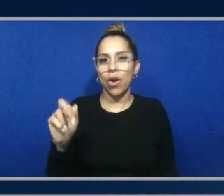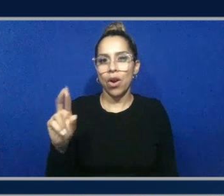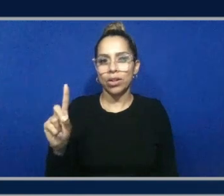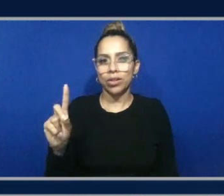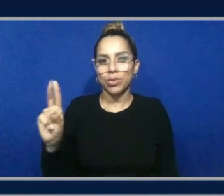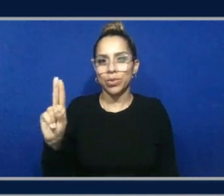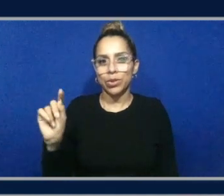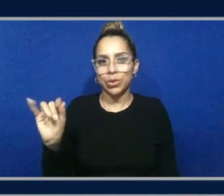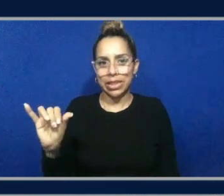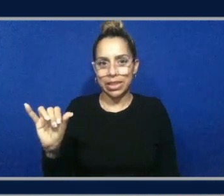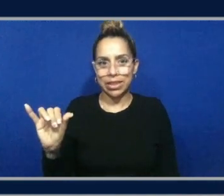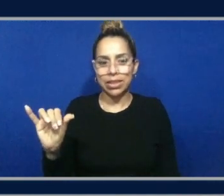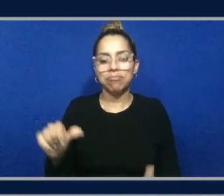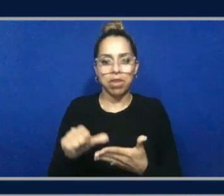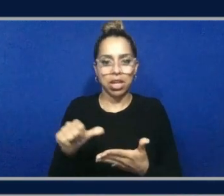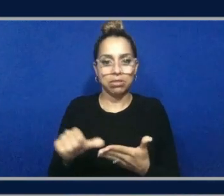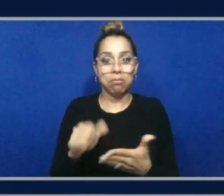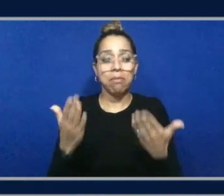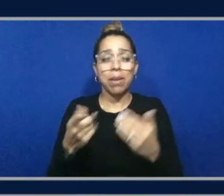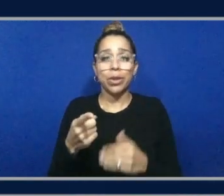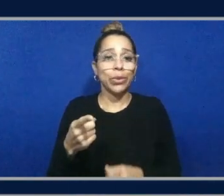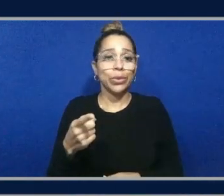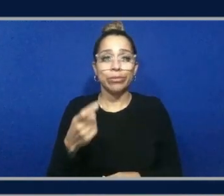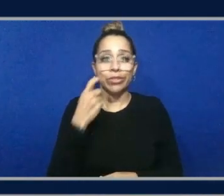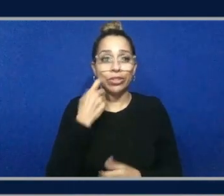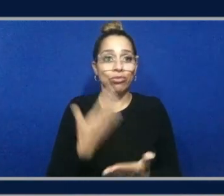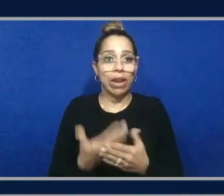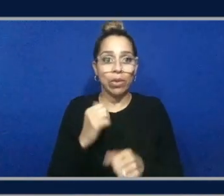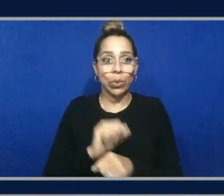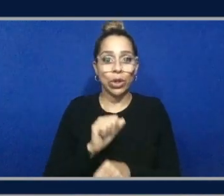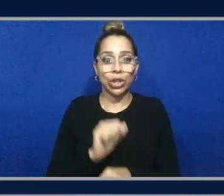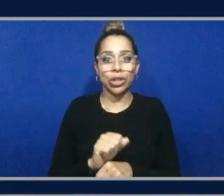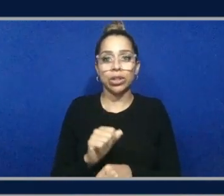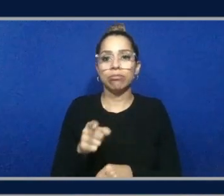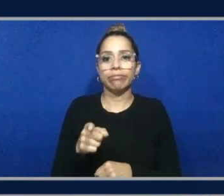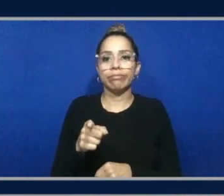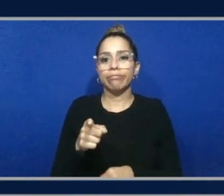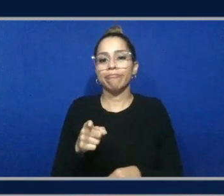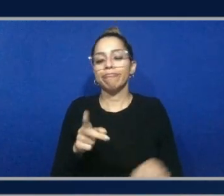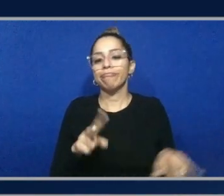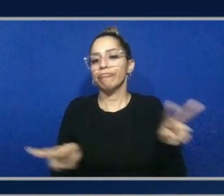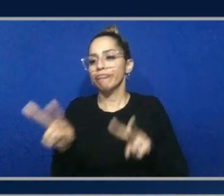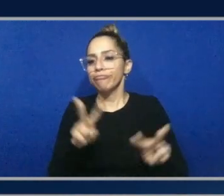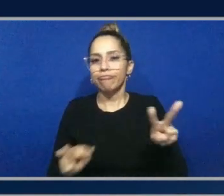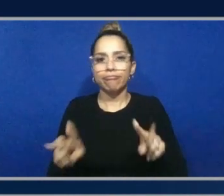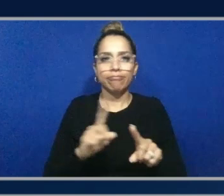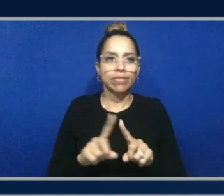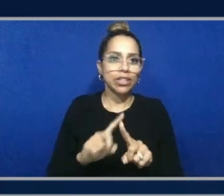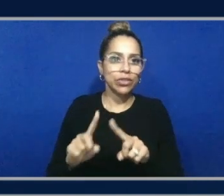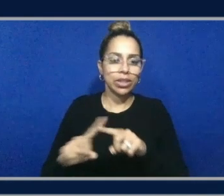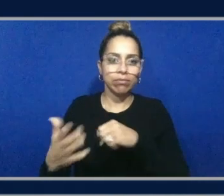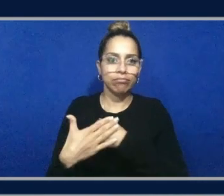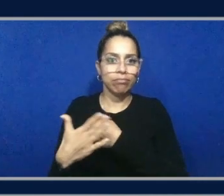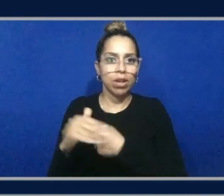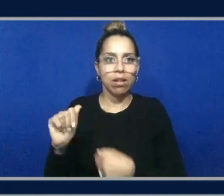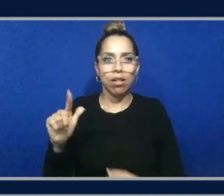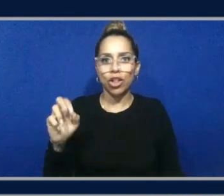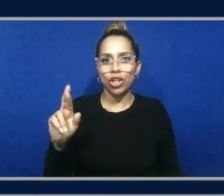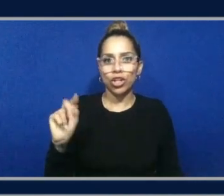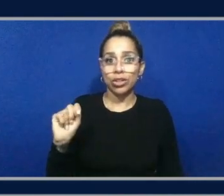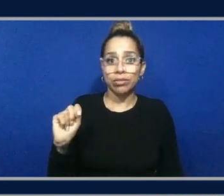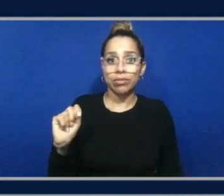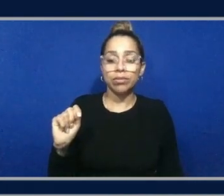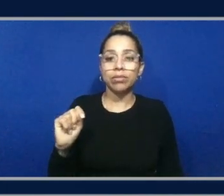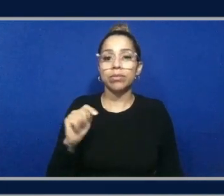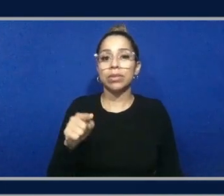case, you might be starting your day, you might be working through the different alerts and different tooling you have throughout. And in the summary